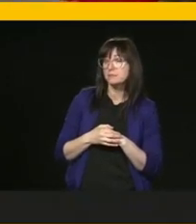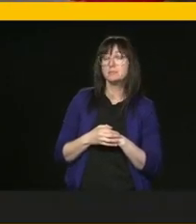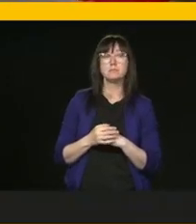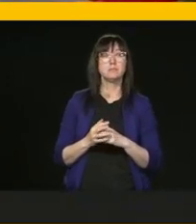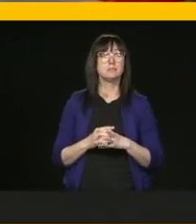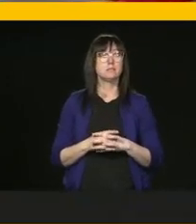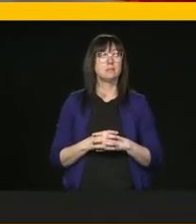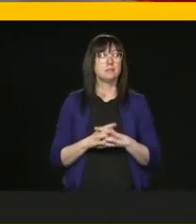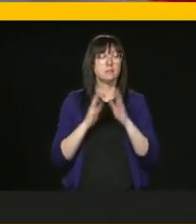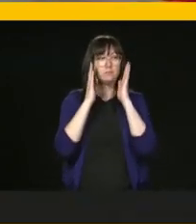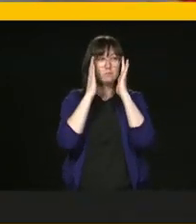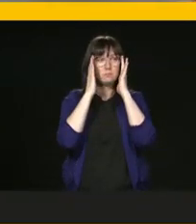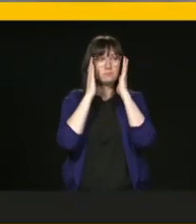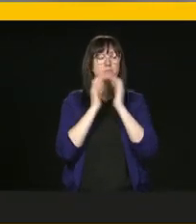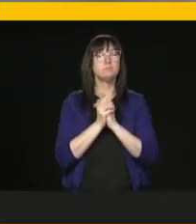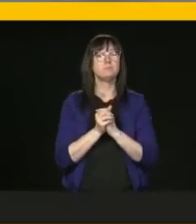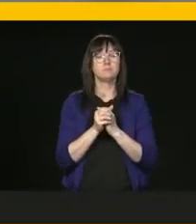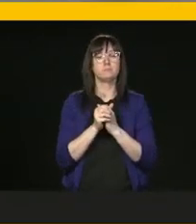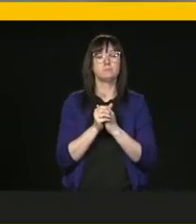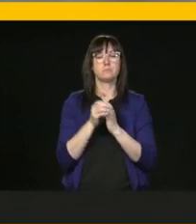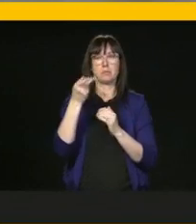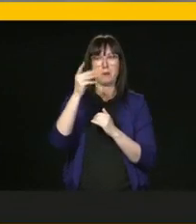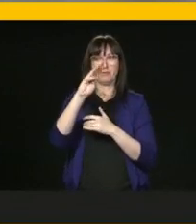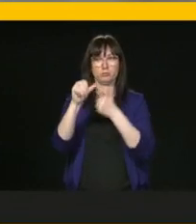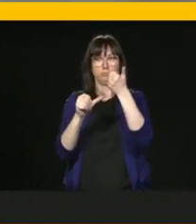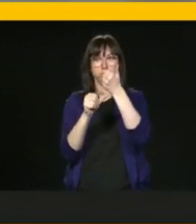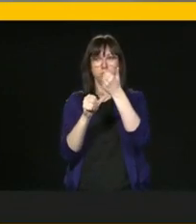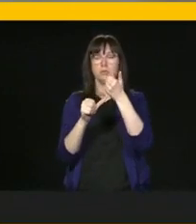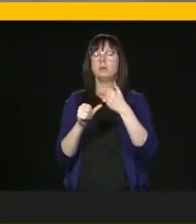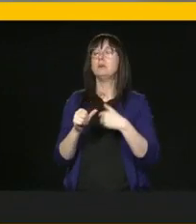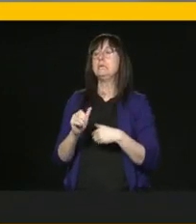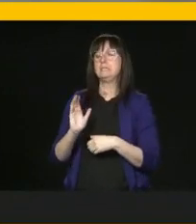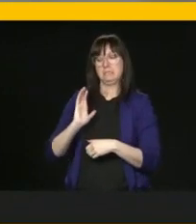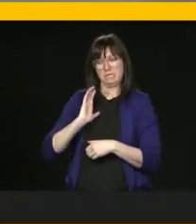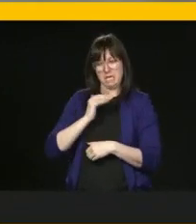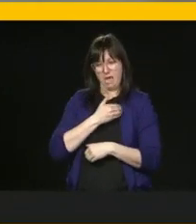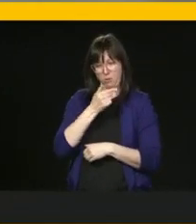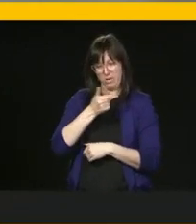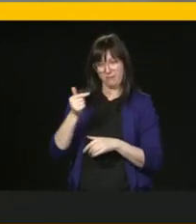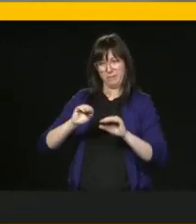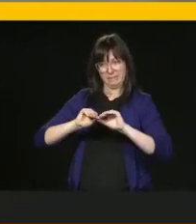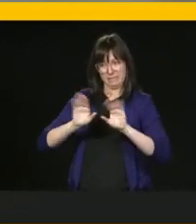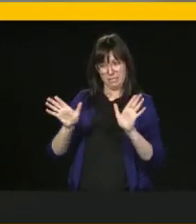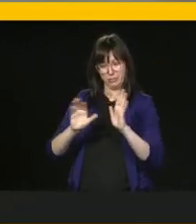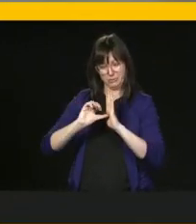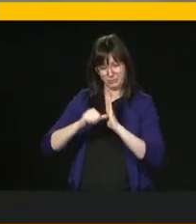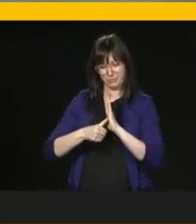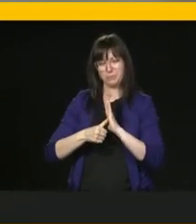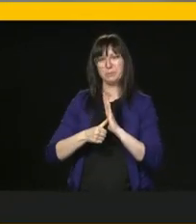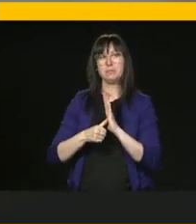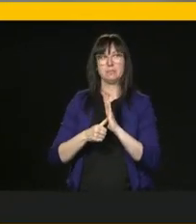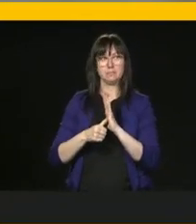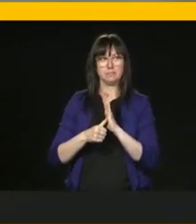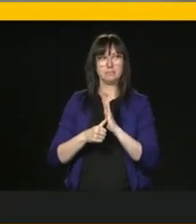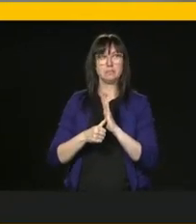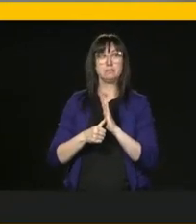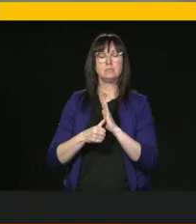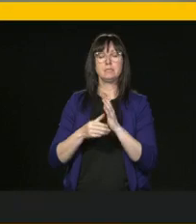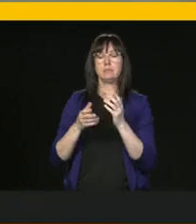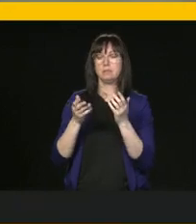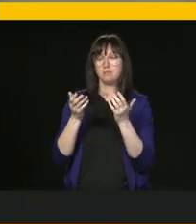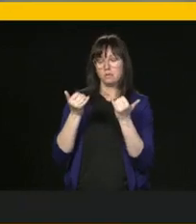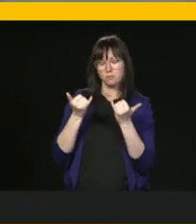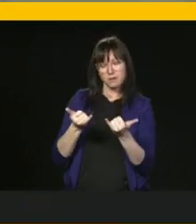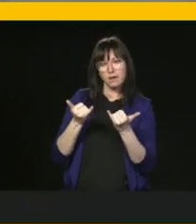I think our government has been very clear that this is a time where our first